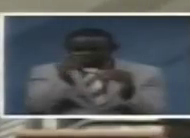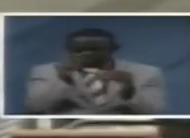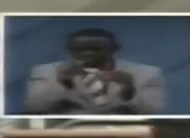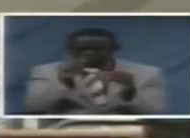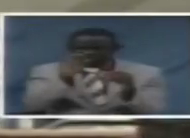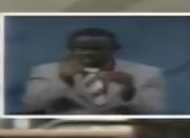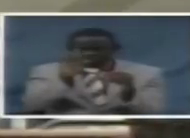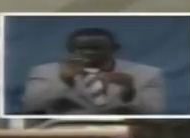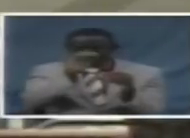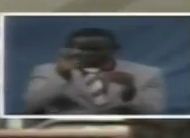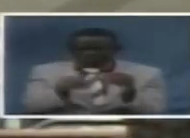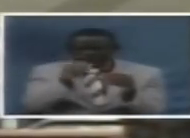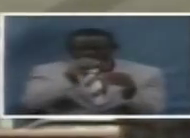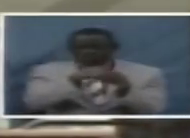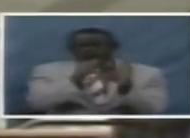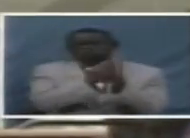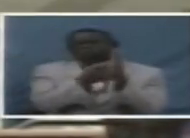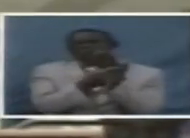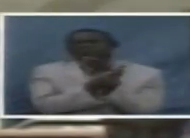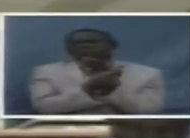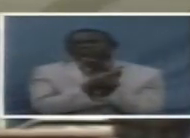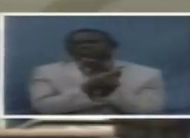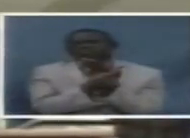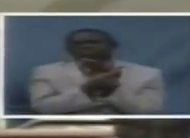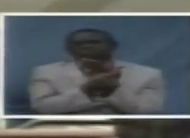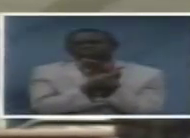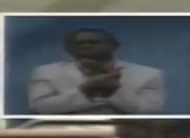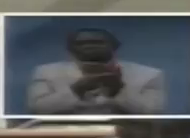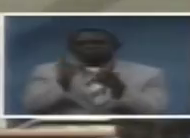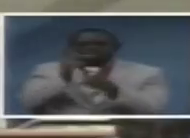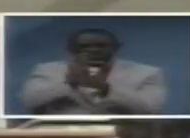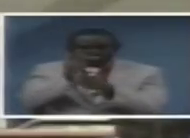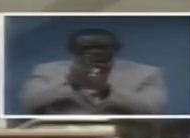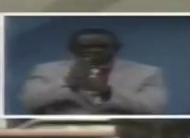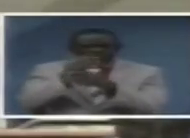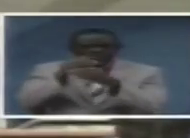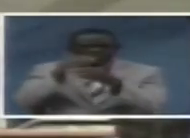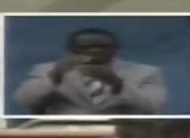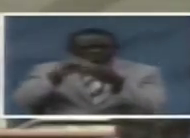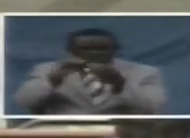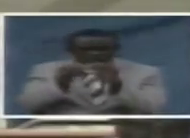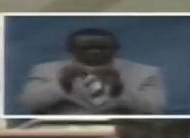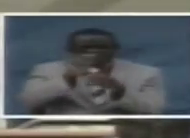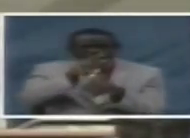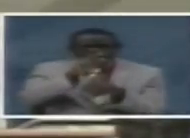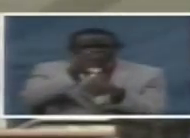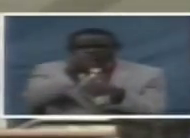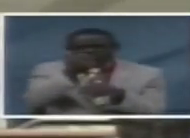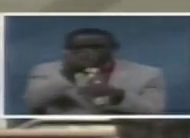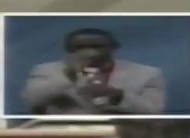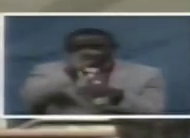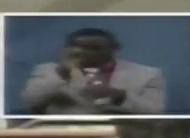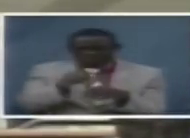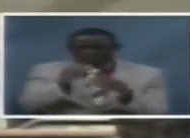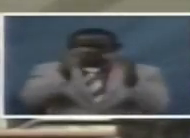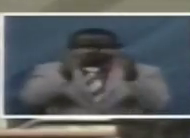August 2017. The statutory reserve ratio reduced from 18% to 9.5%